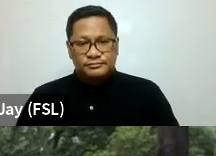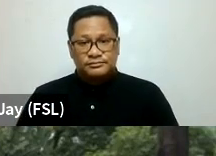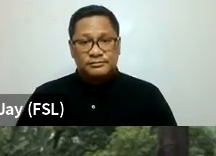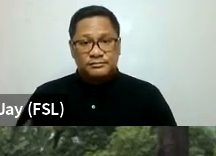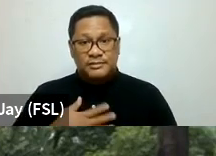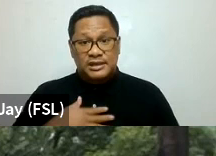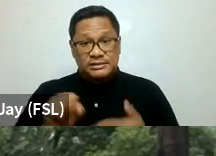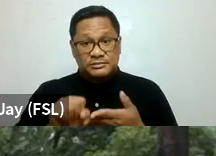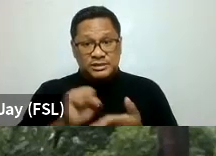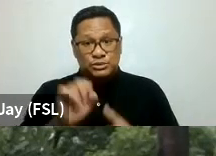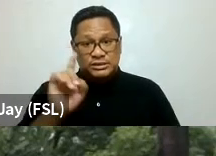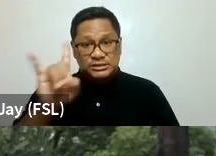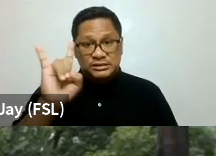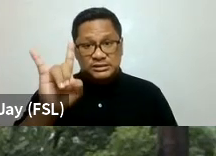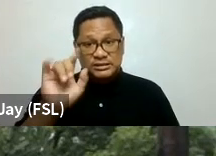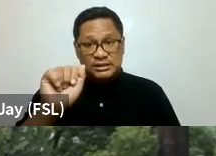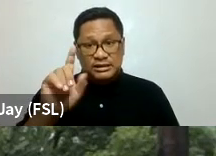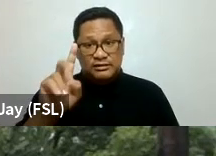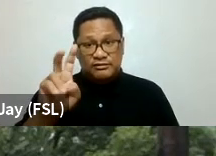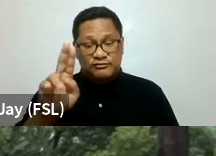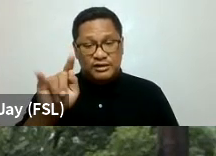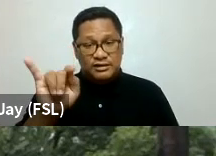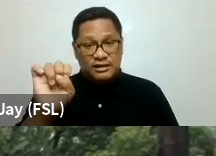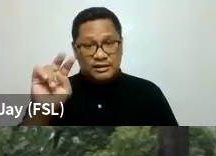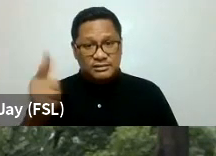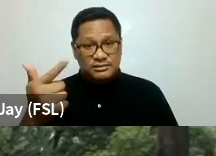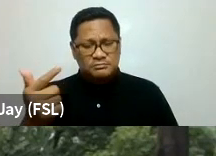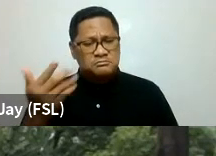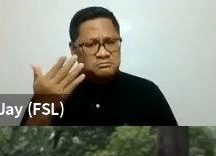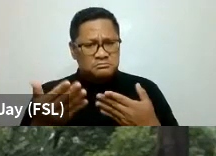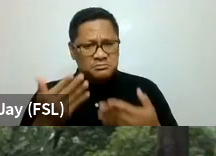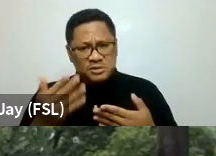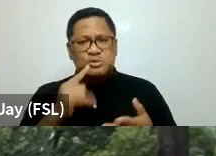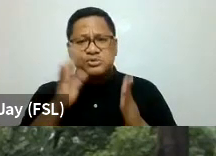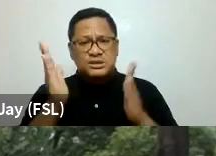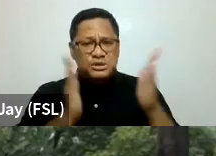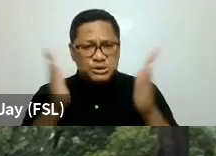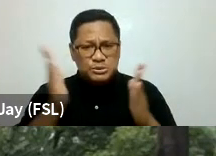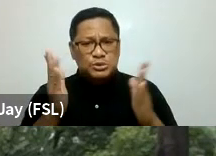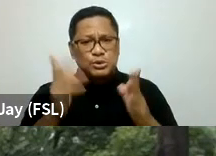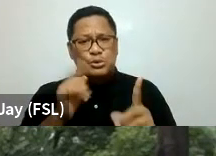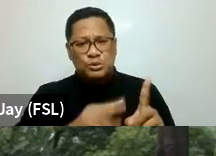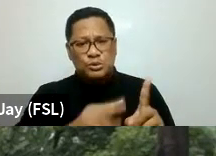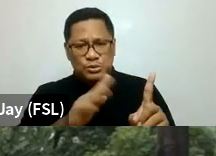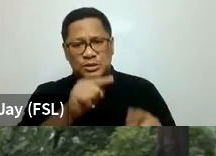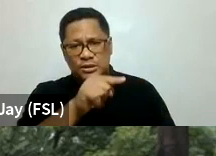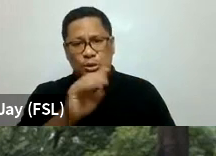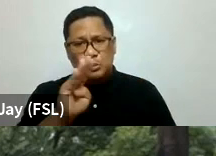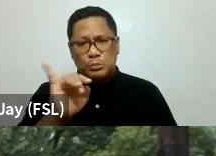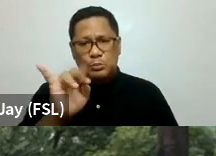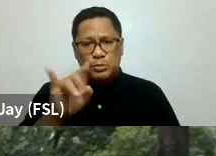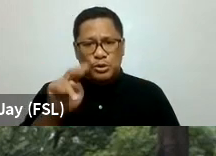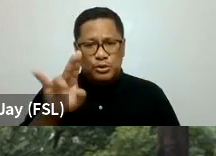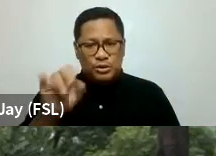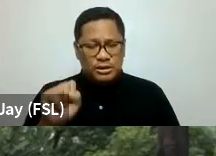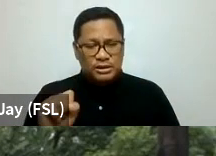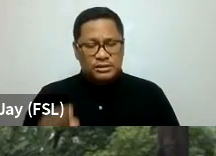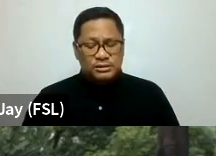was advertising. So I said, maybe observing Libriones and